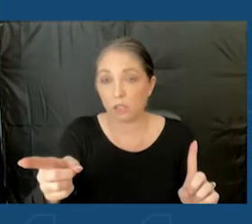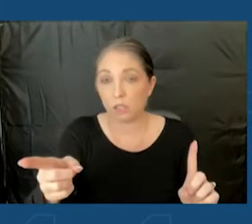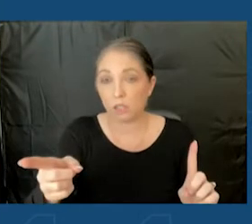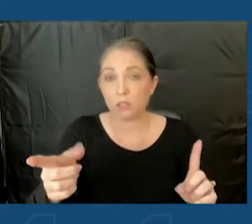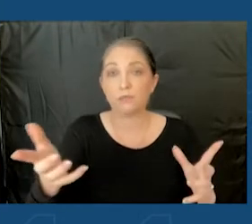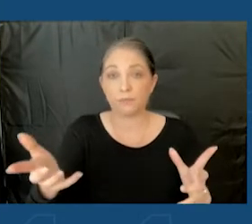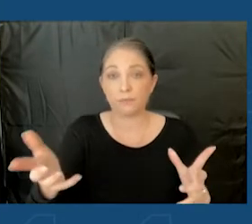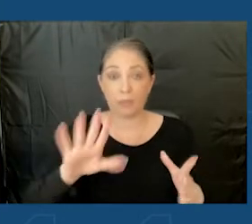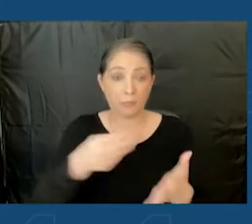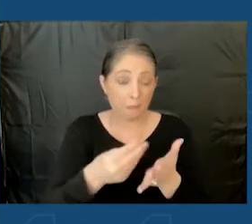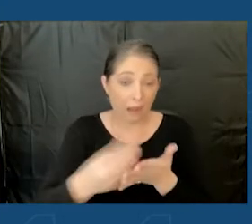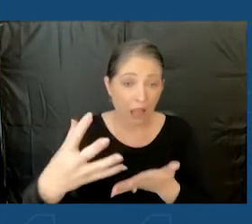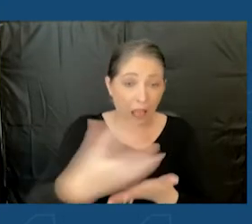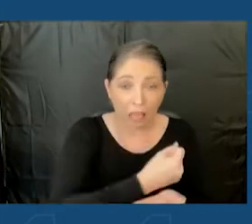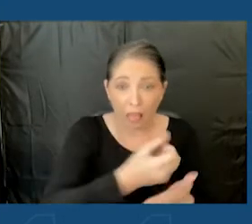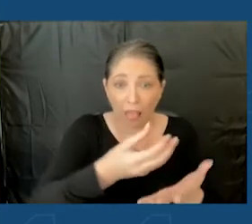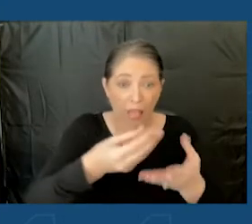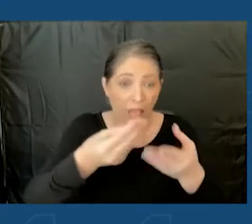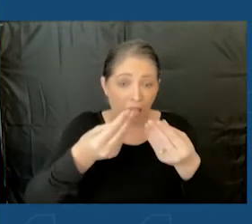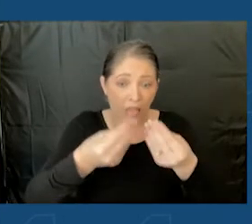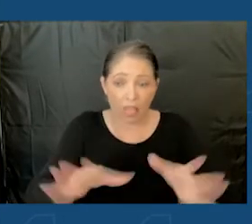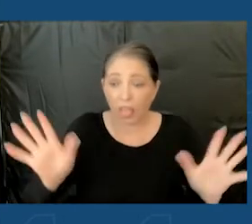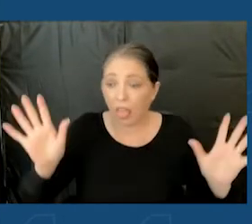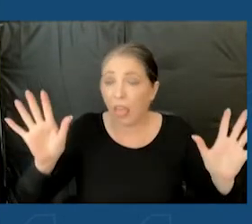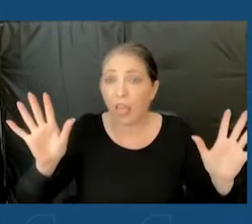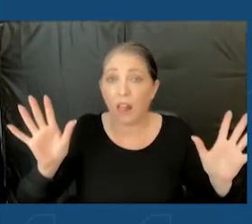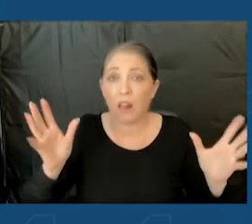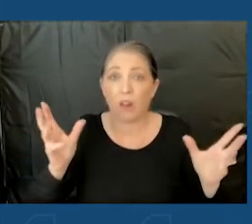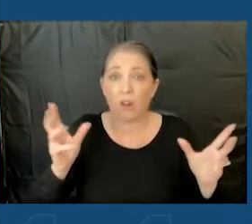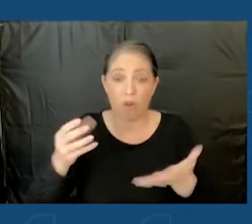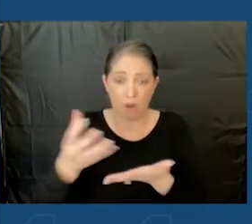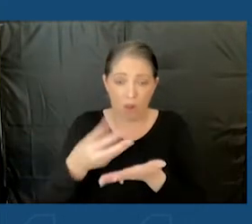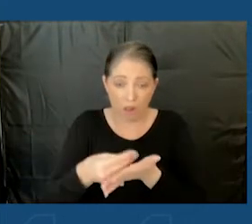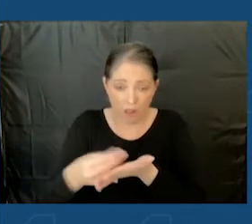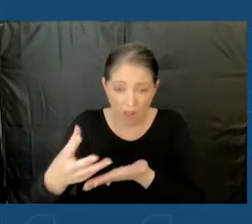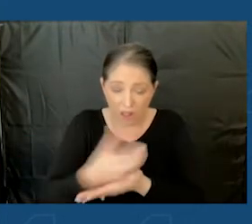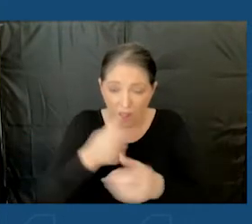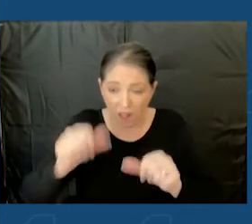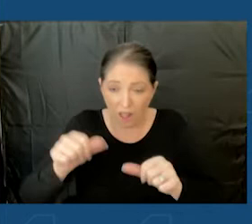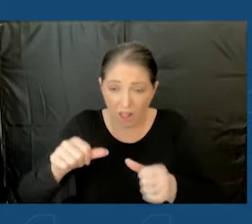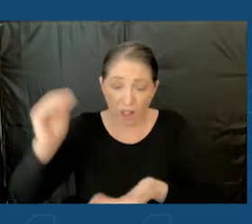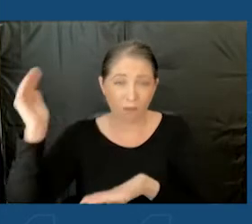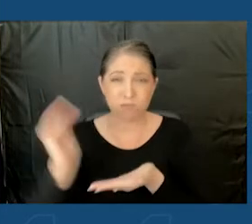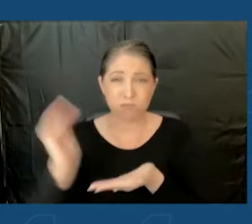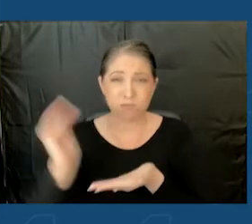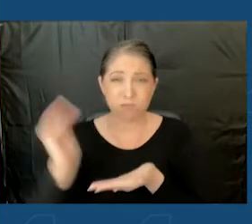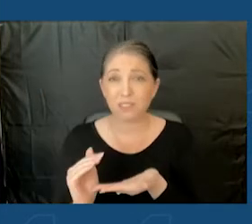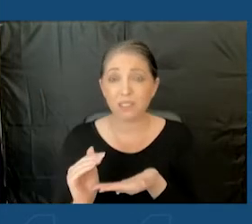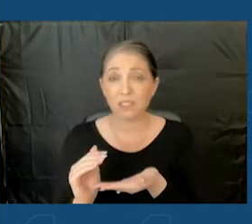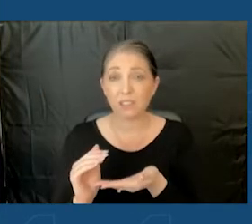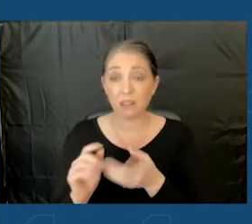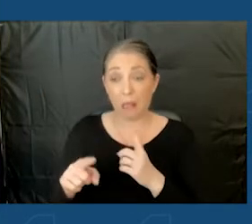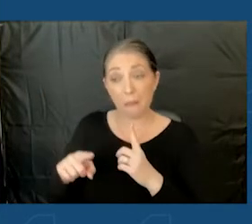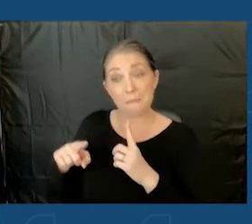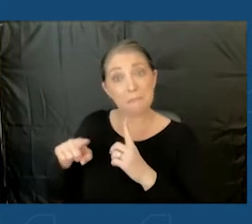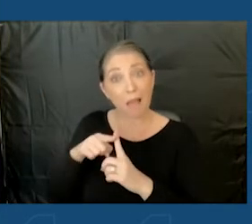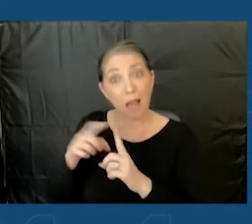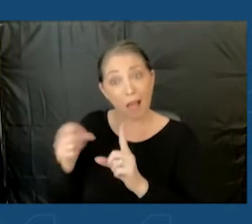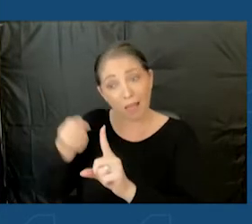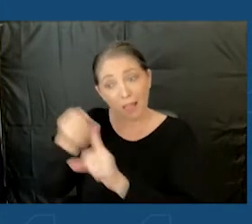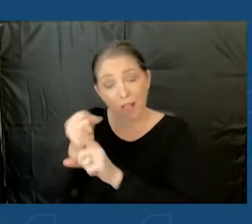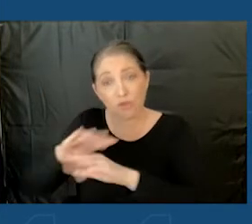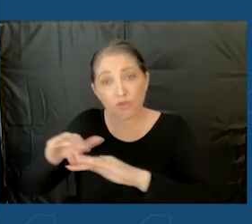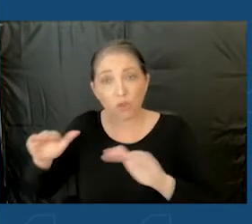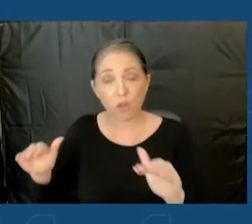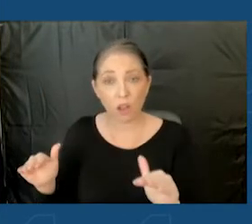their wages, their earning potential for years to come, and it also had a devastating impact on our children. We're still